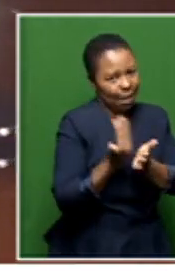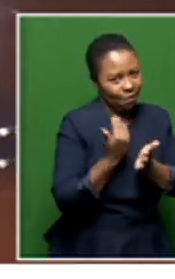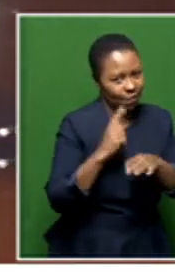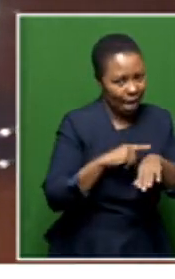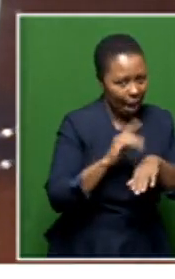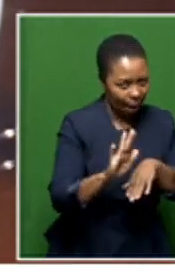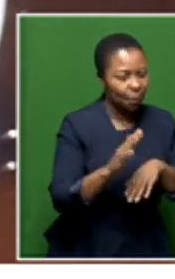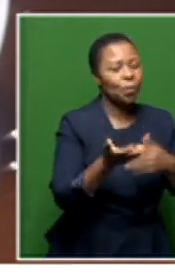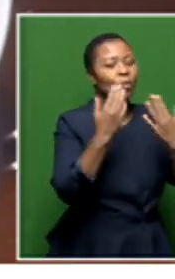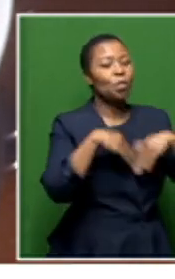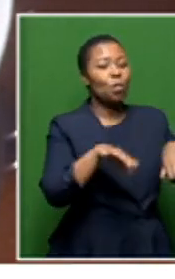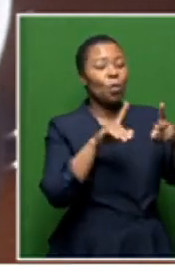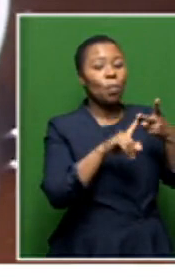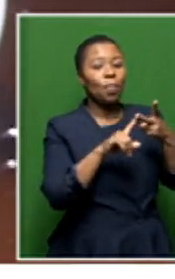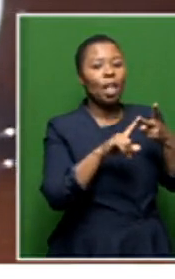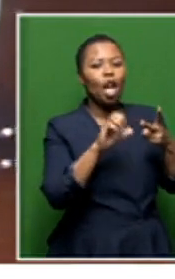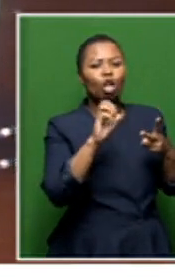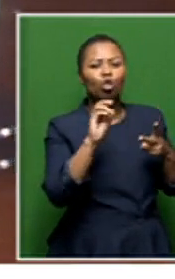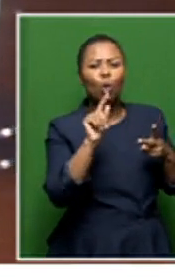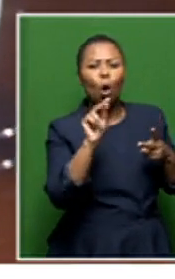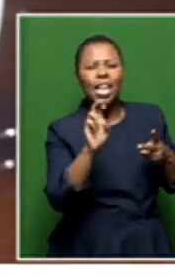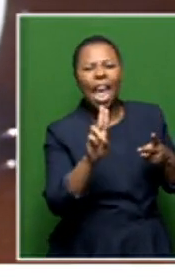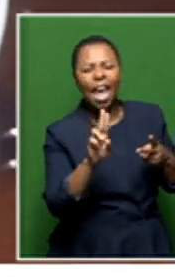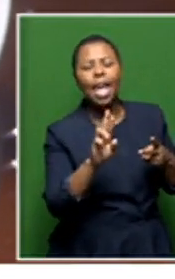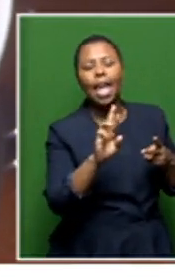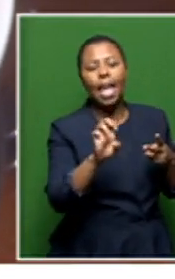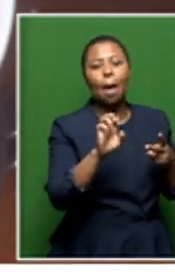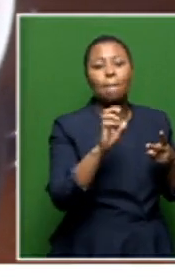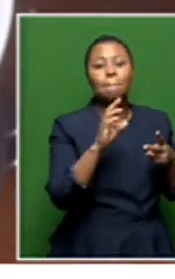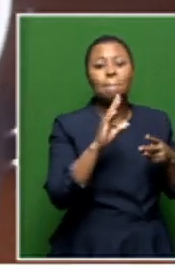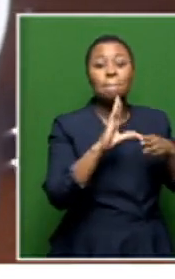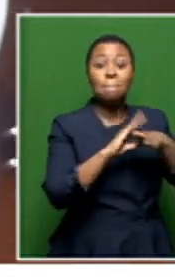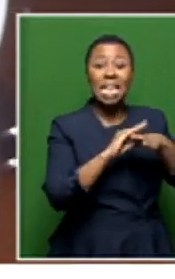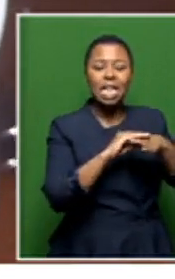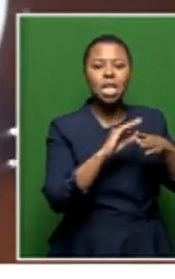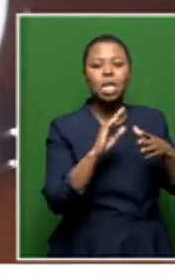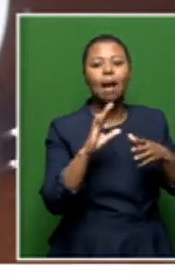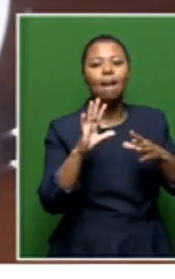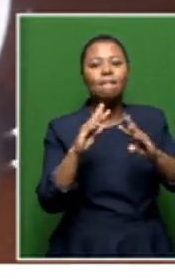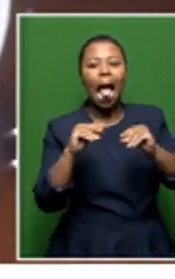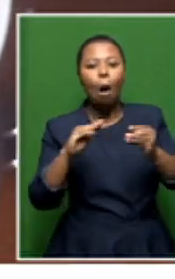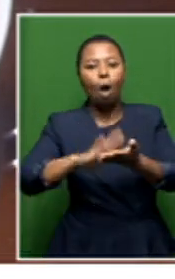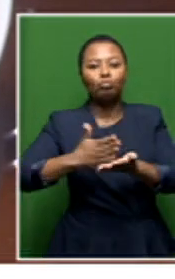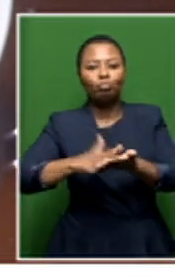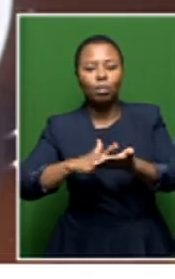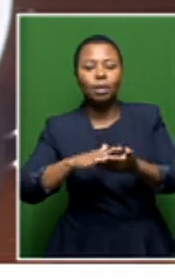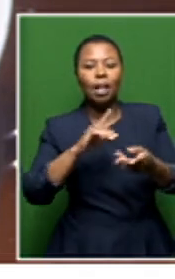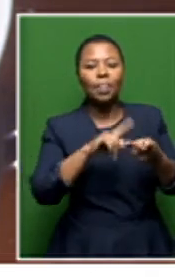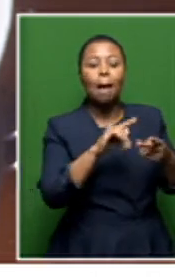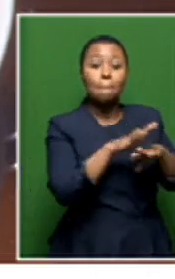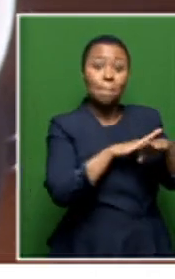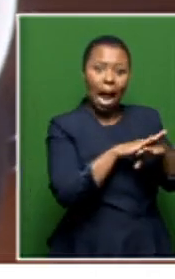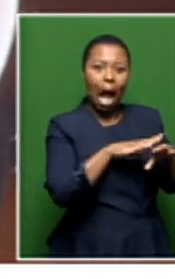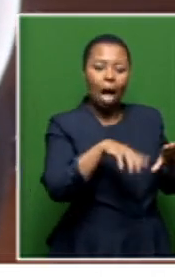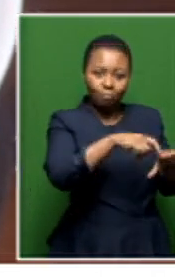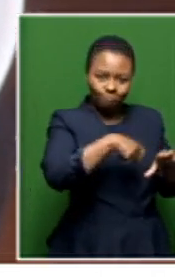before I saute the meat, I rub it in flour and then brown the meat. Then in the same pot that I